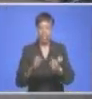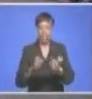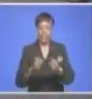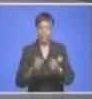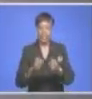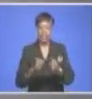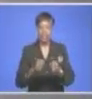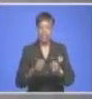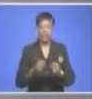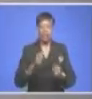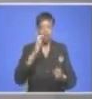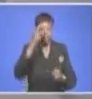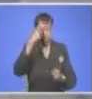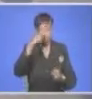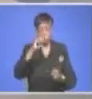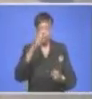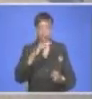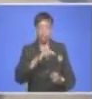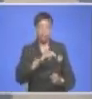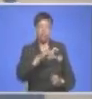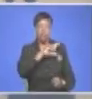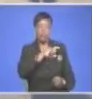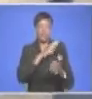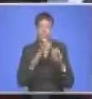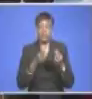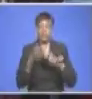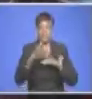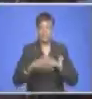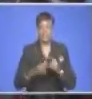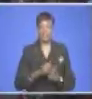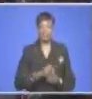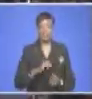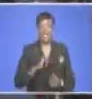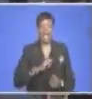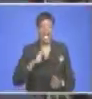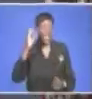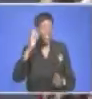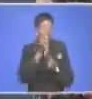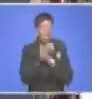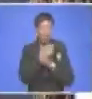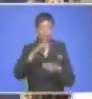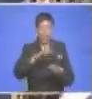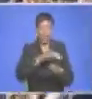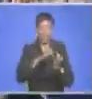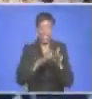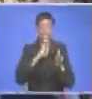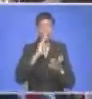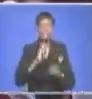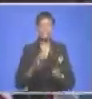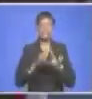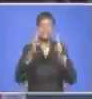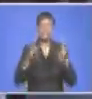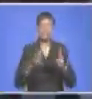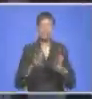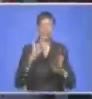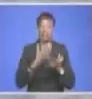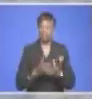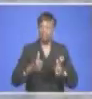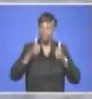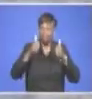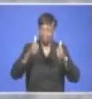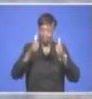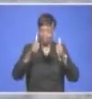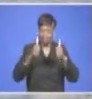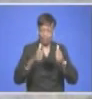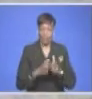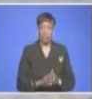the police's softer side. I heard the music. Very good. So you're enjoying it. You give it two thumbs up. Yes. For